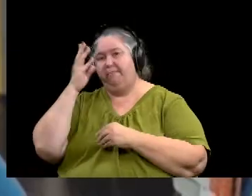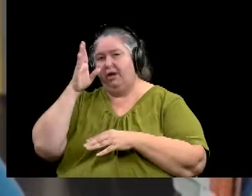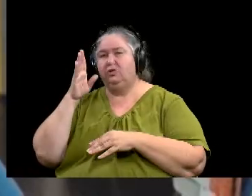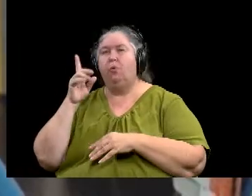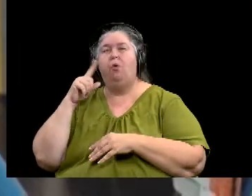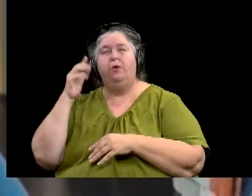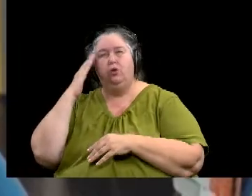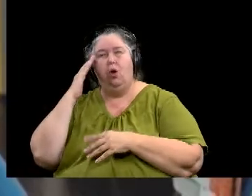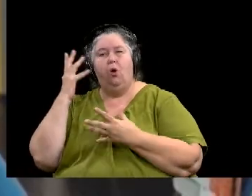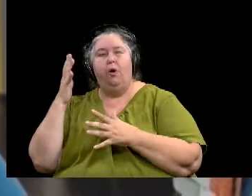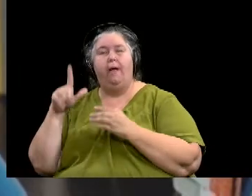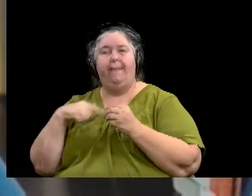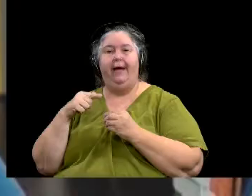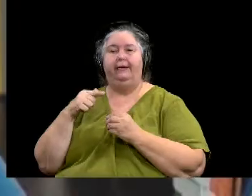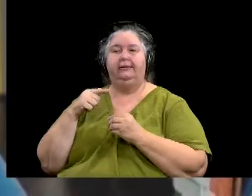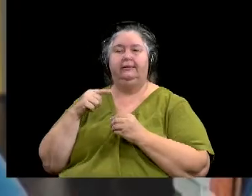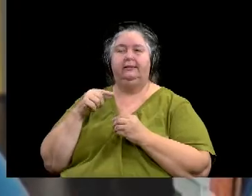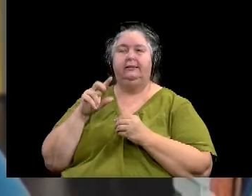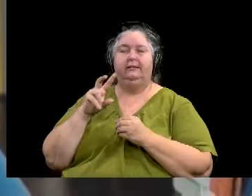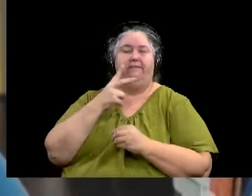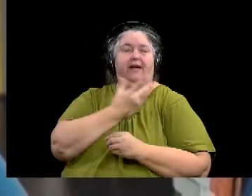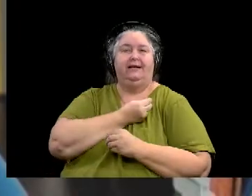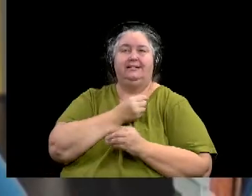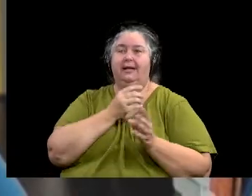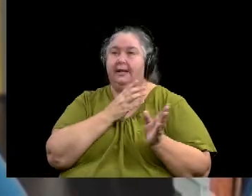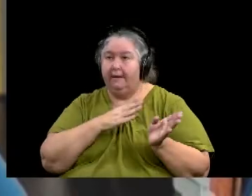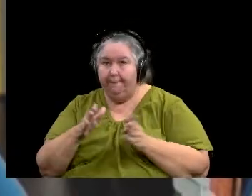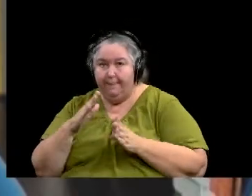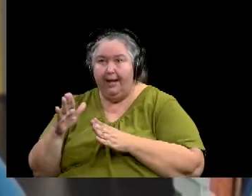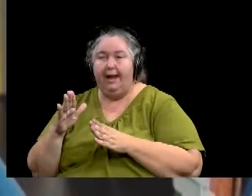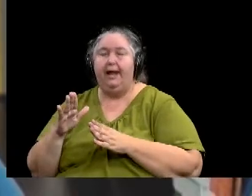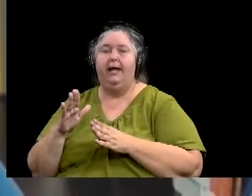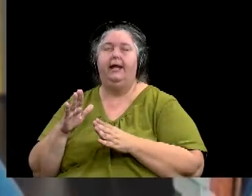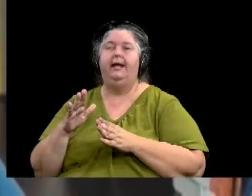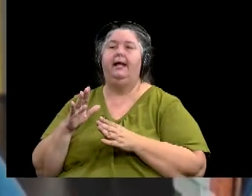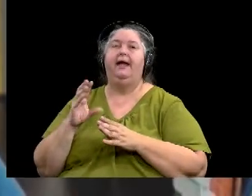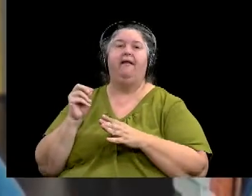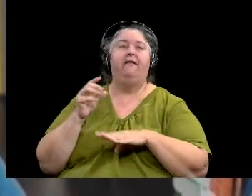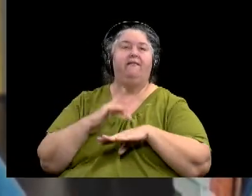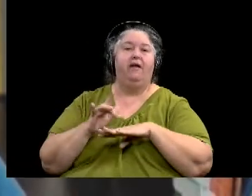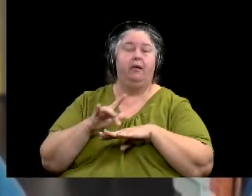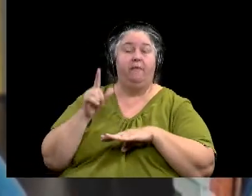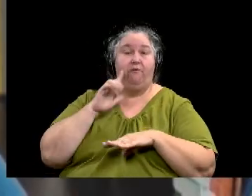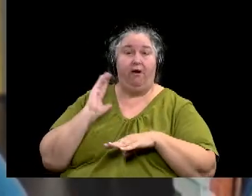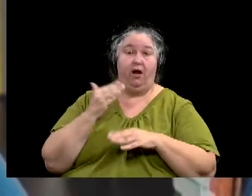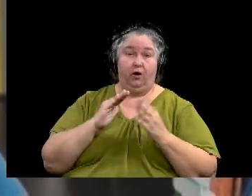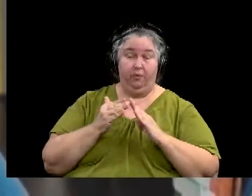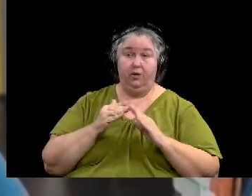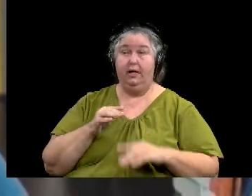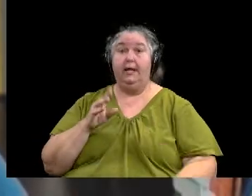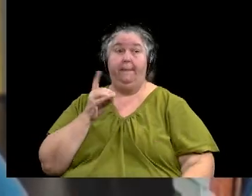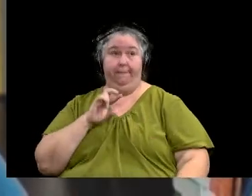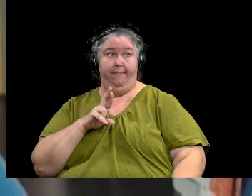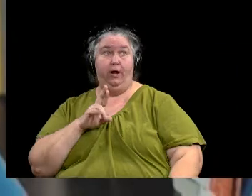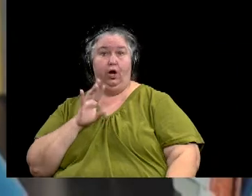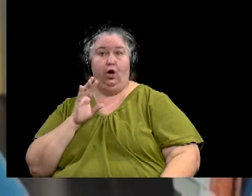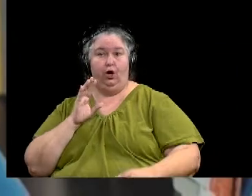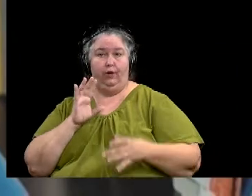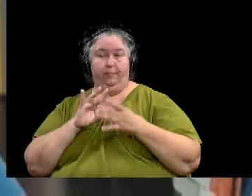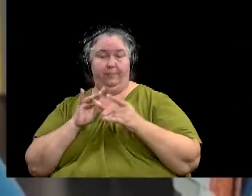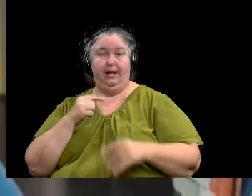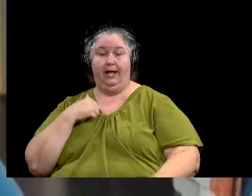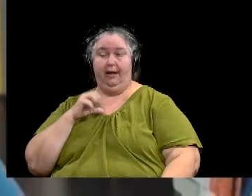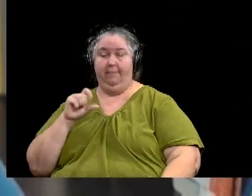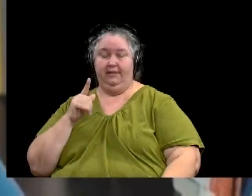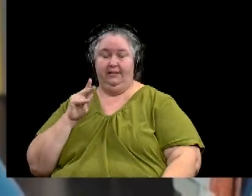for the availability of the vaccine in our community. As the Mayor mentioned, my name is Stephanie Alvey, and I am the preparedness coordinator here at the Waco McLennan County